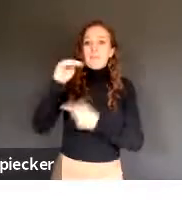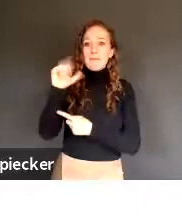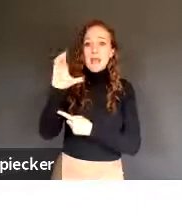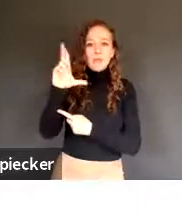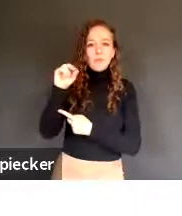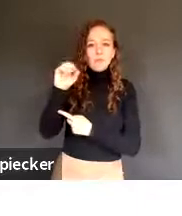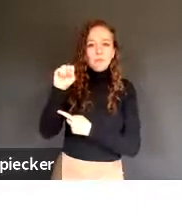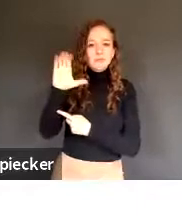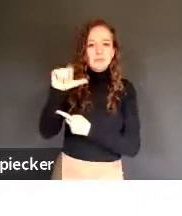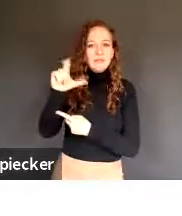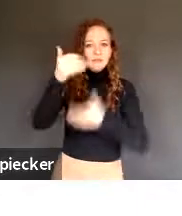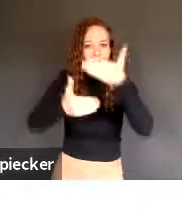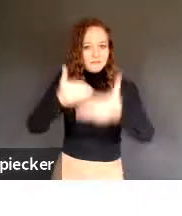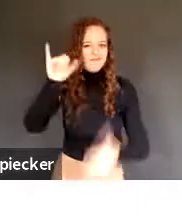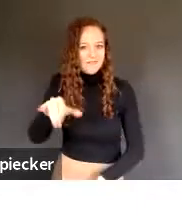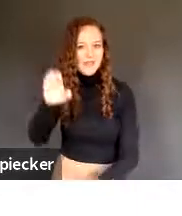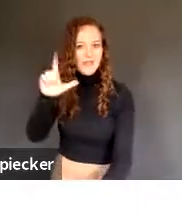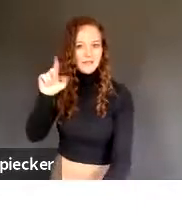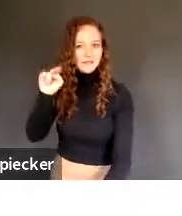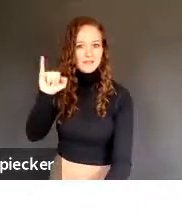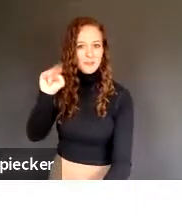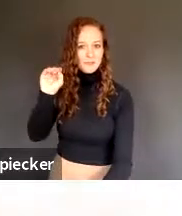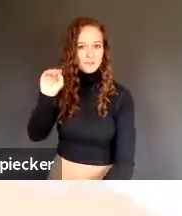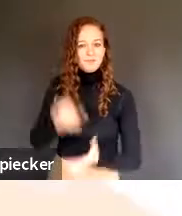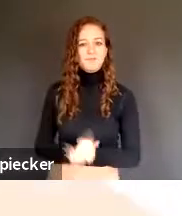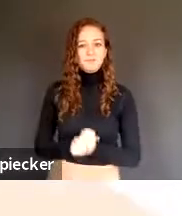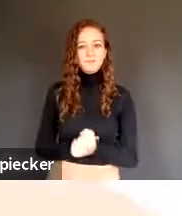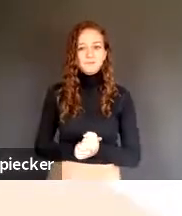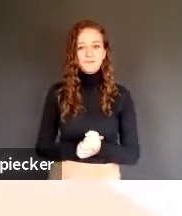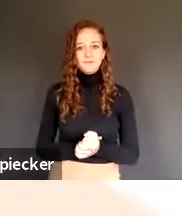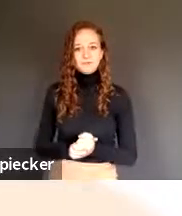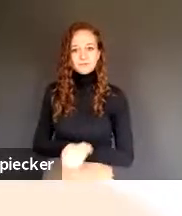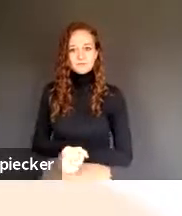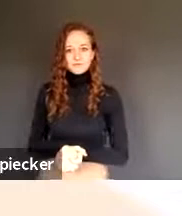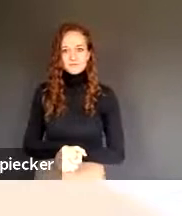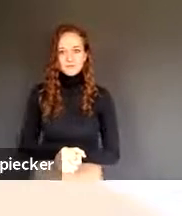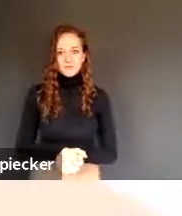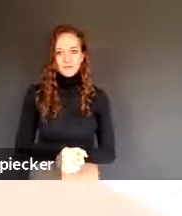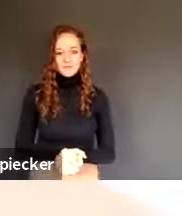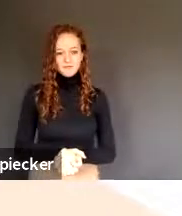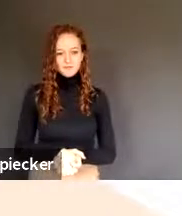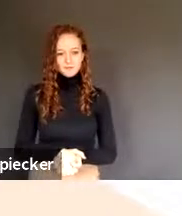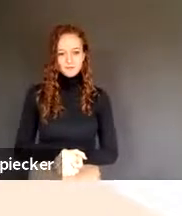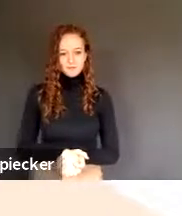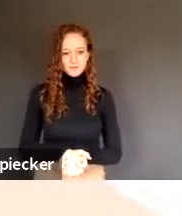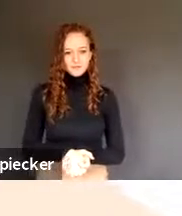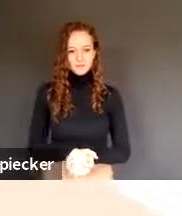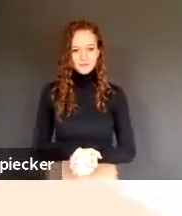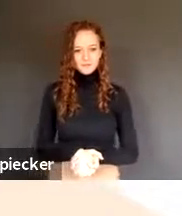and mesoscale levels and incorporate macro scale processes such as El Nino, with the 2015-16 El